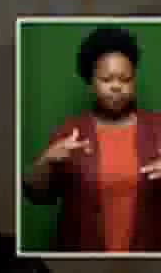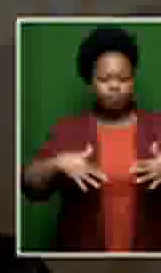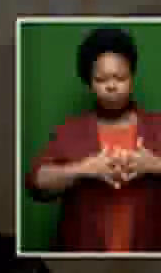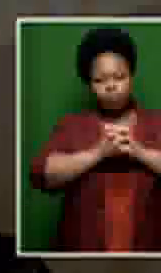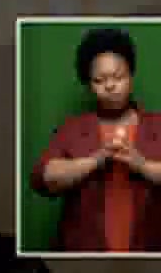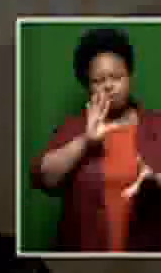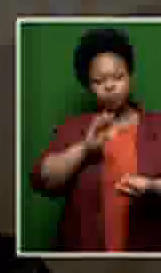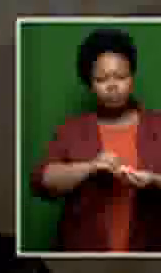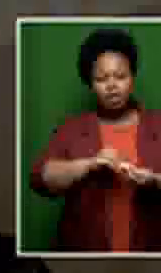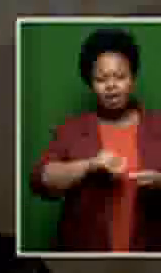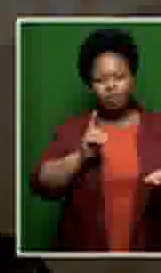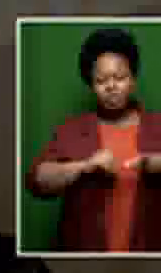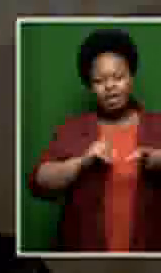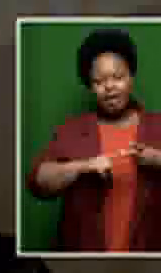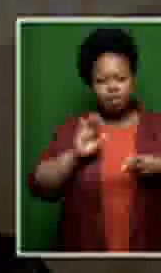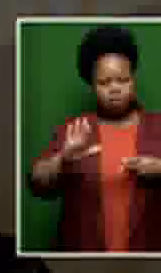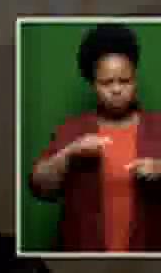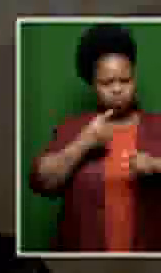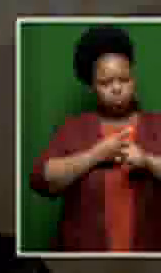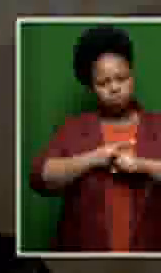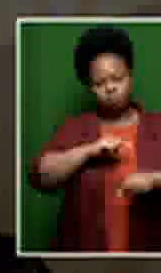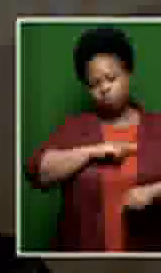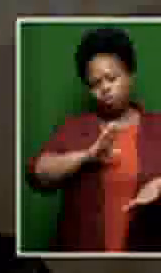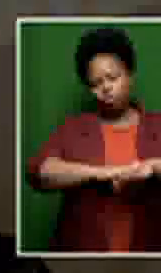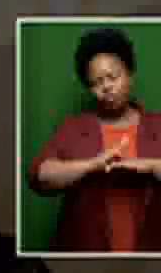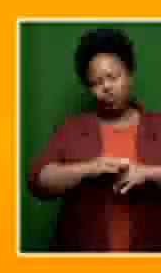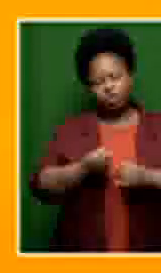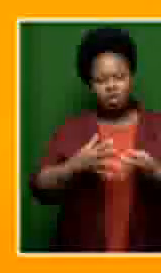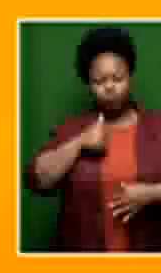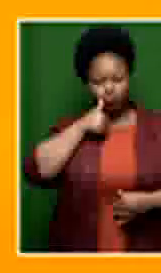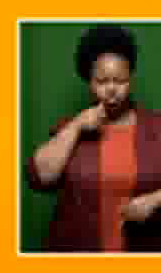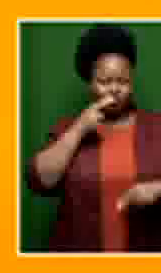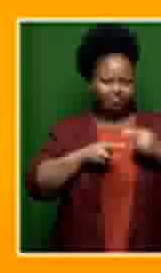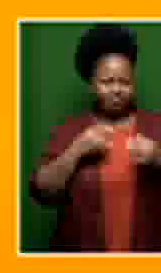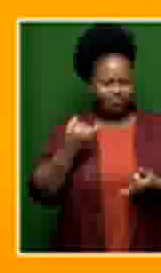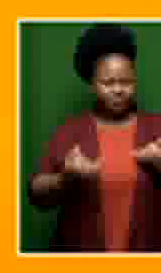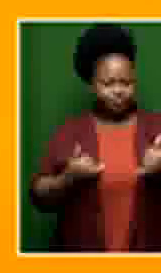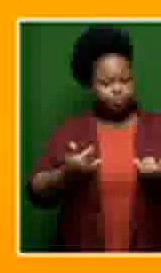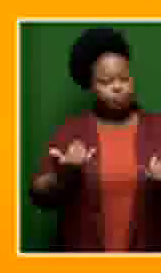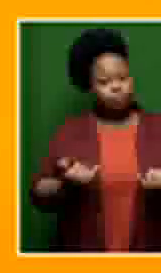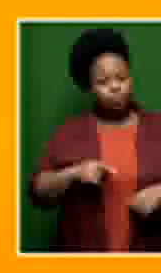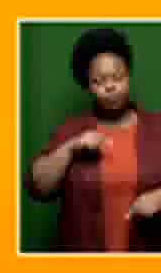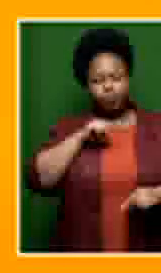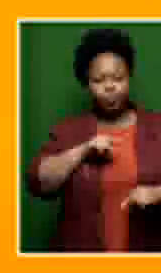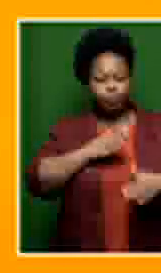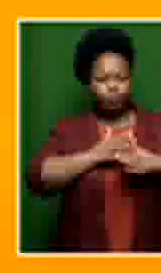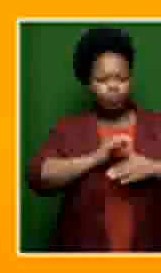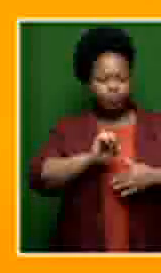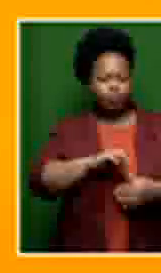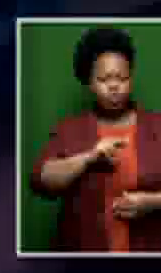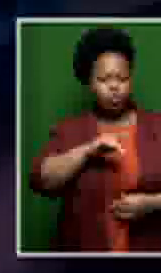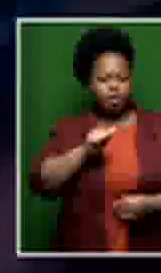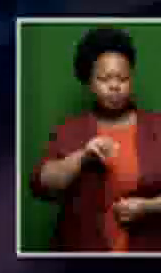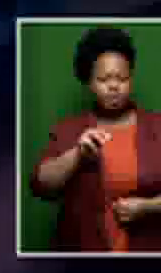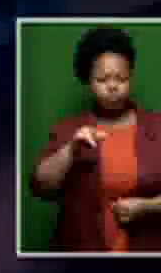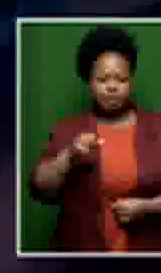a compilation of sexy songs for the most pleasurable listening experience. To tell us more about the making of this body of work, Una Rams